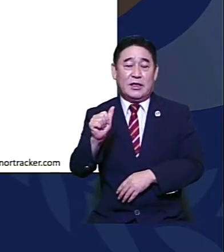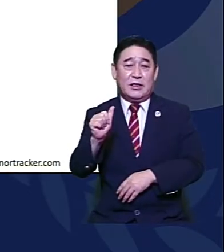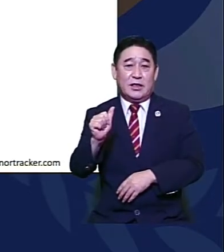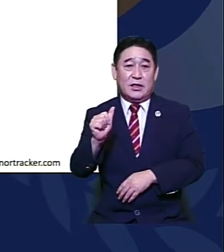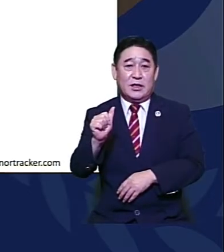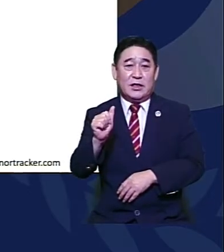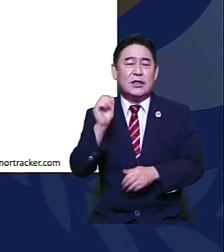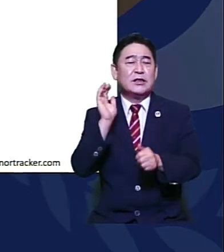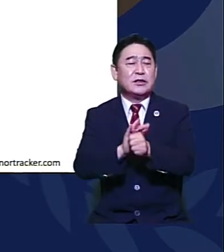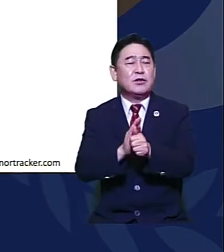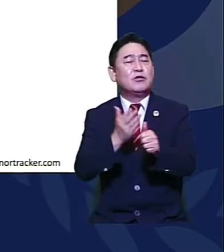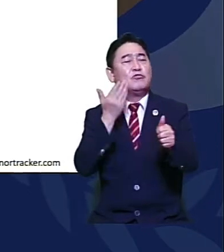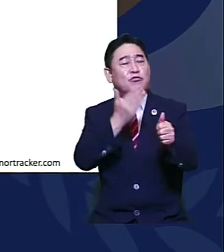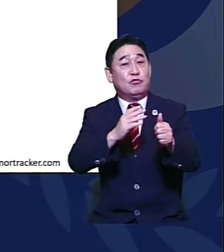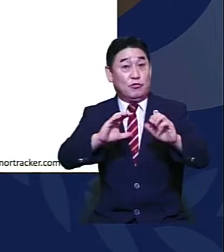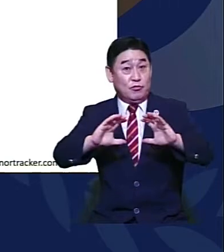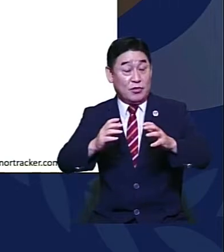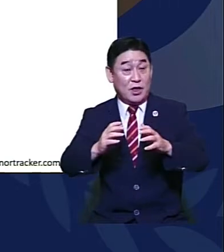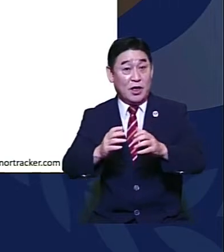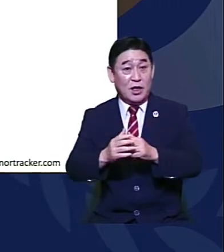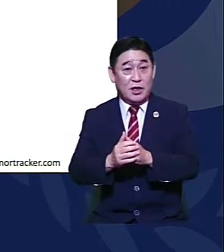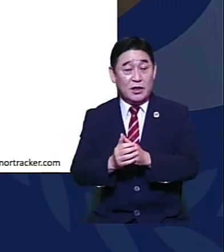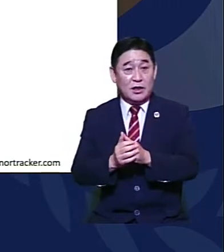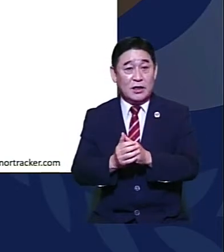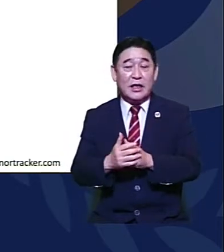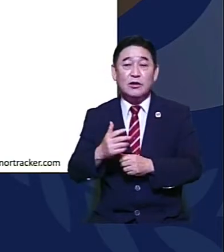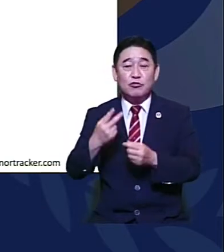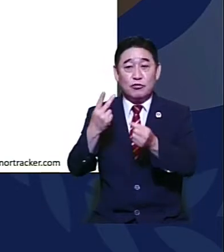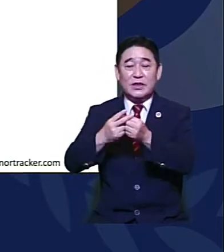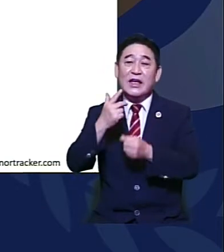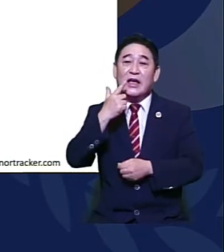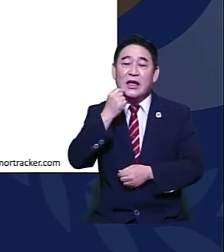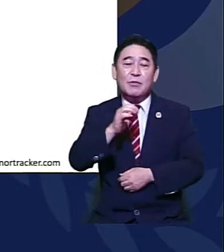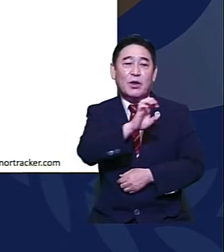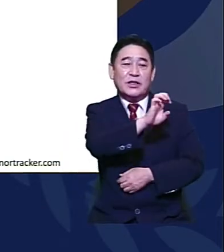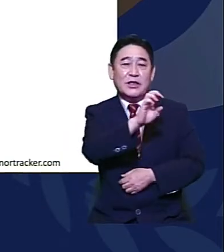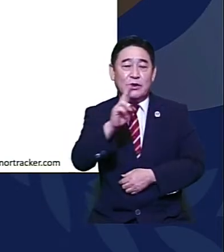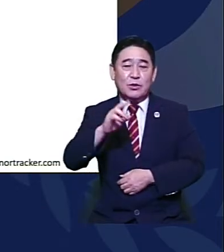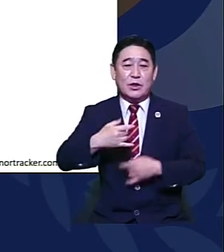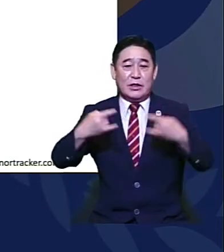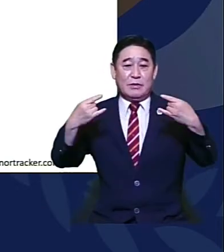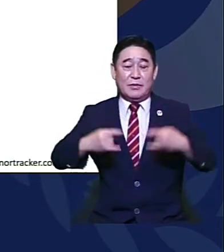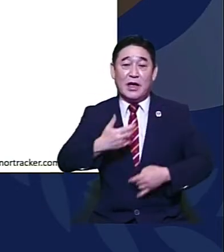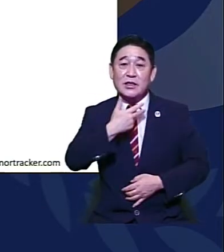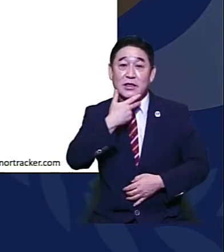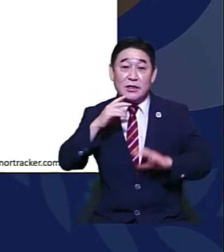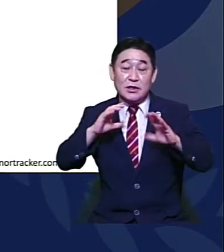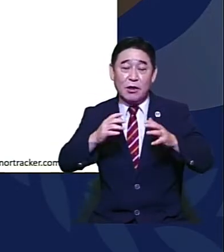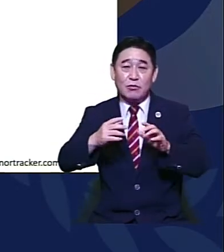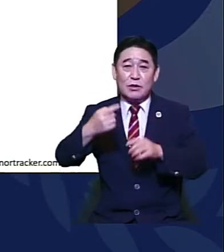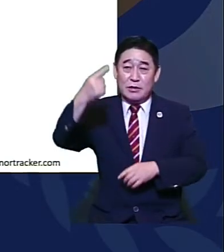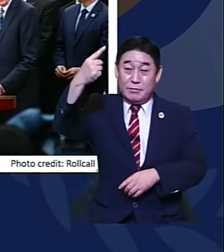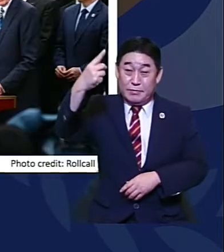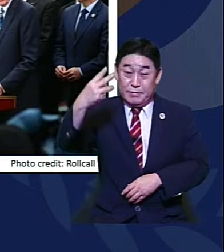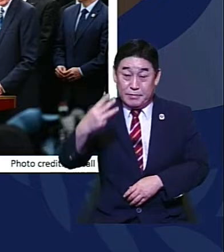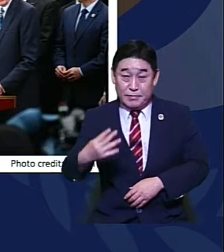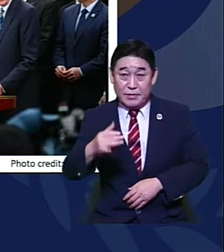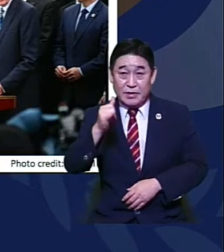France, and the UK. And South Korea stands as the 7th largest donor country.